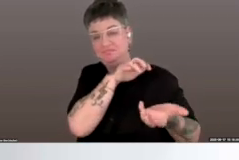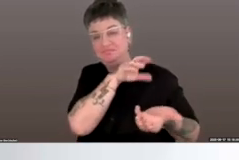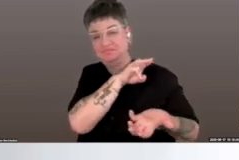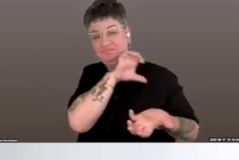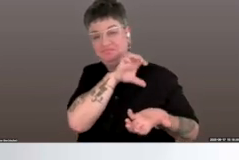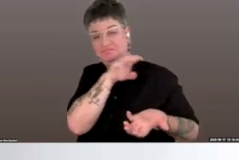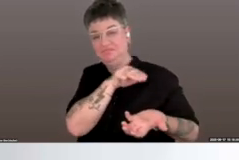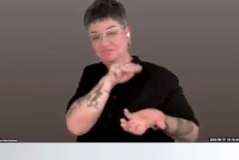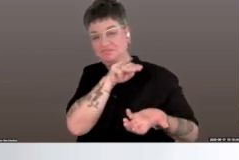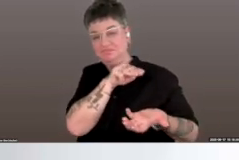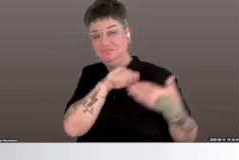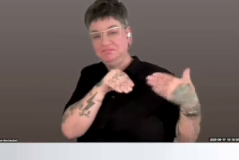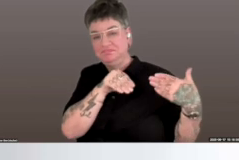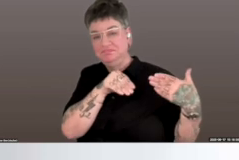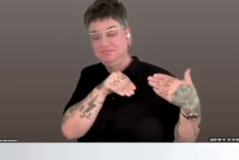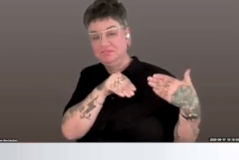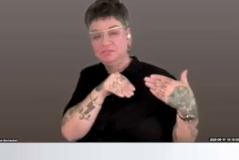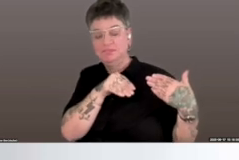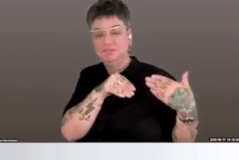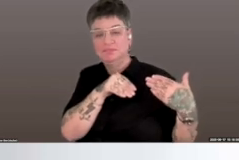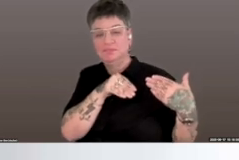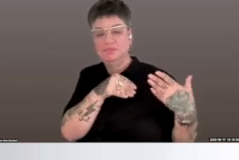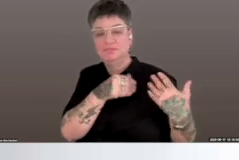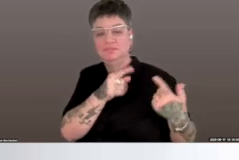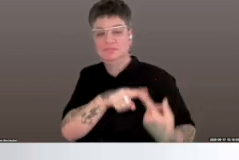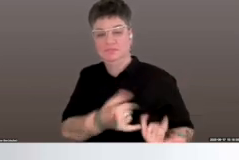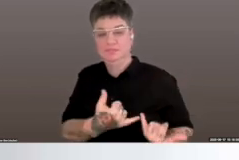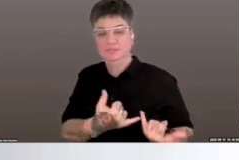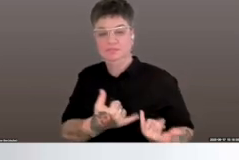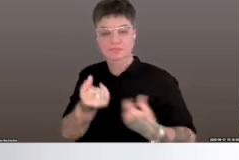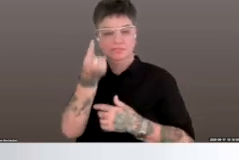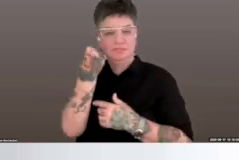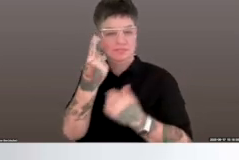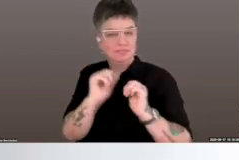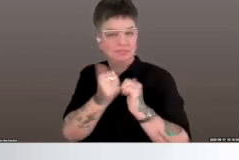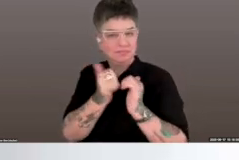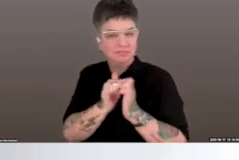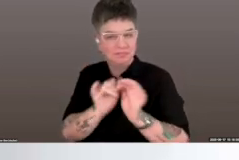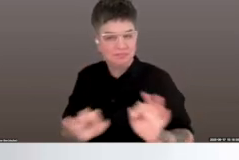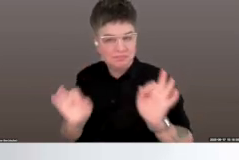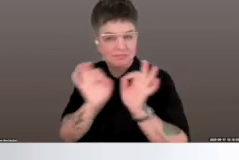date, and just wanted to understand more of the significance of this program.